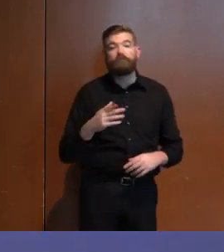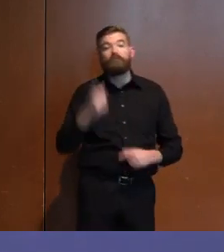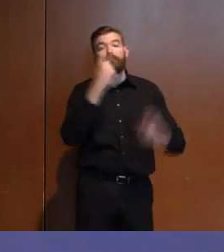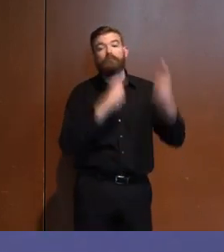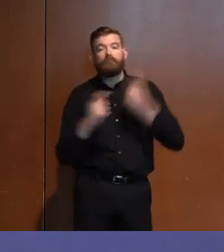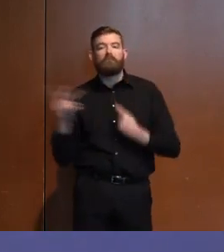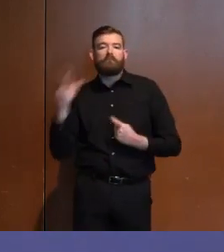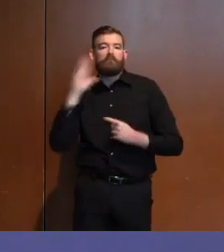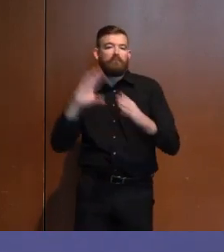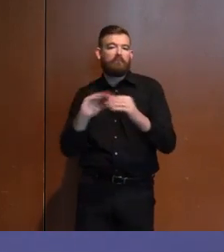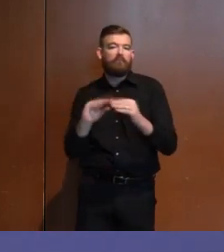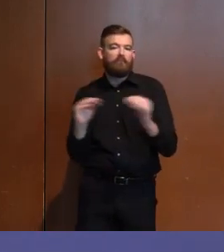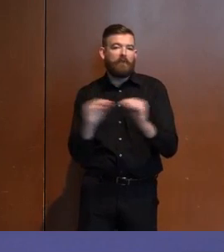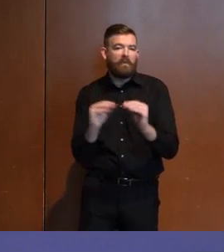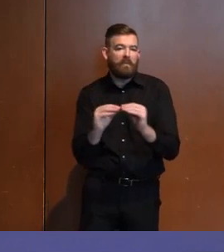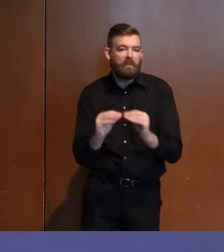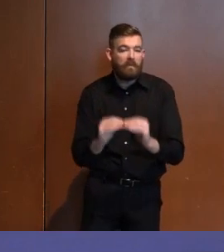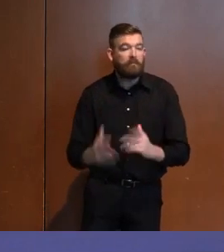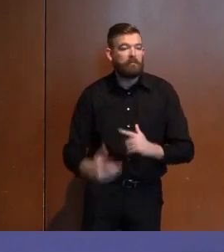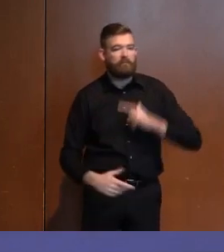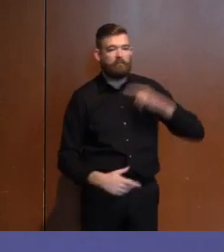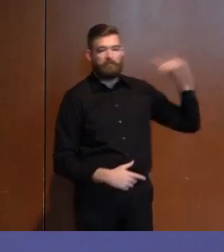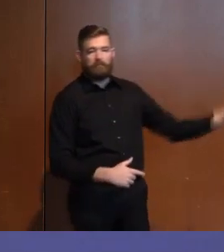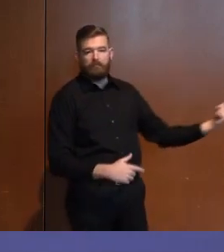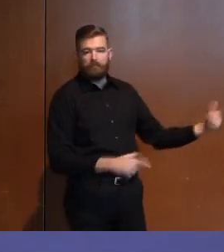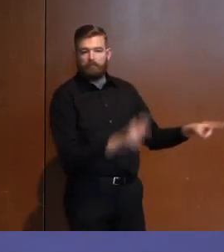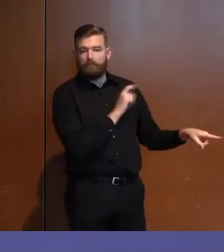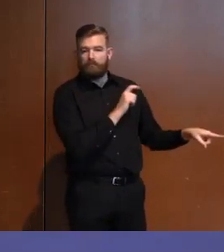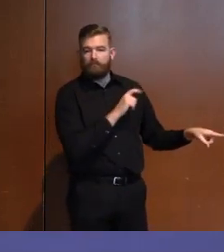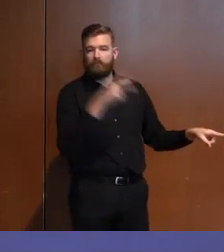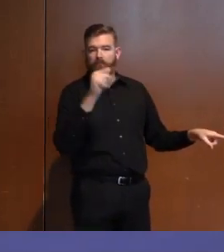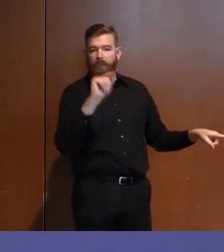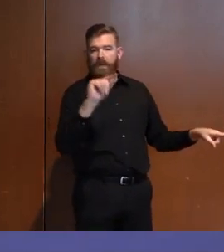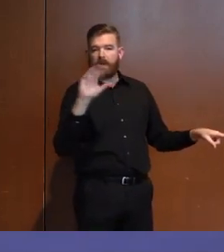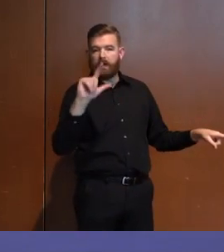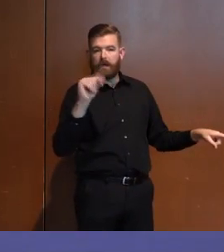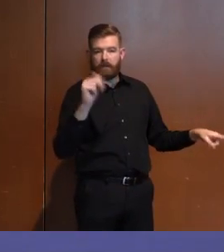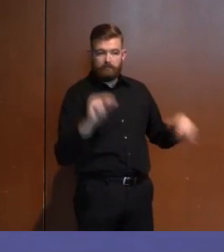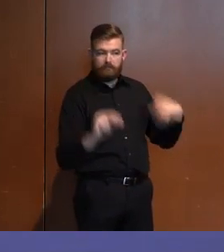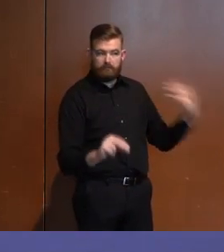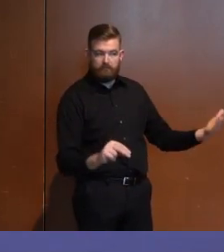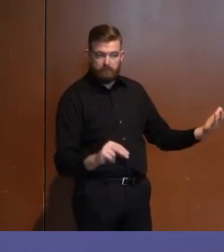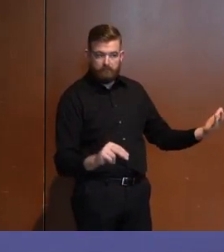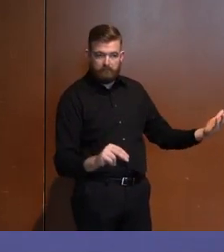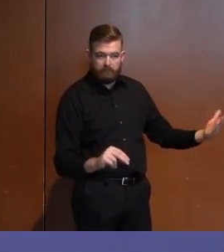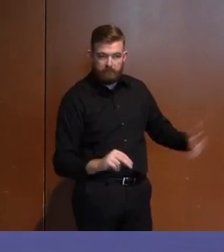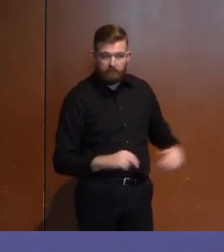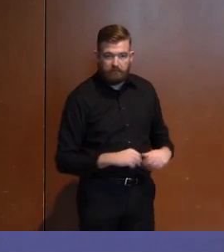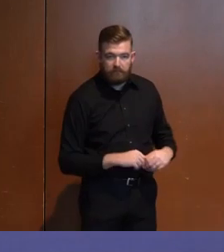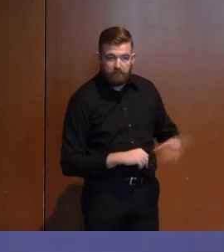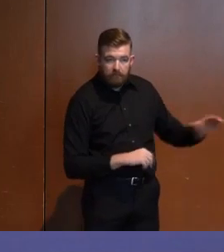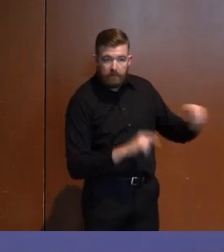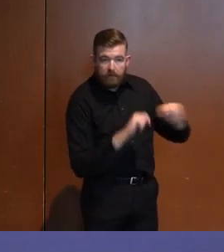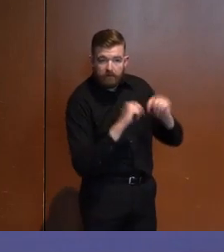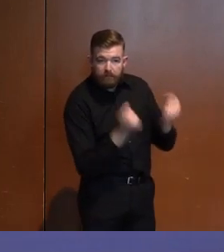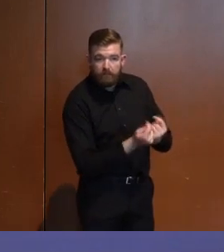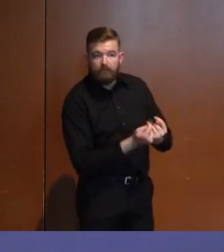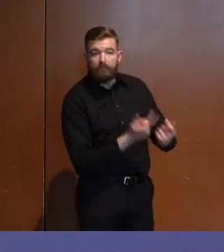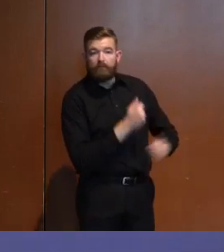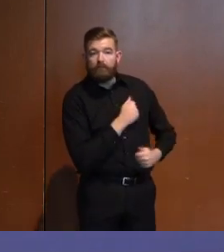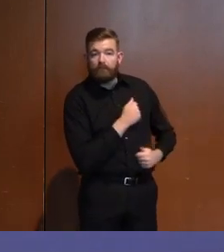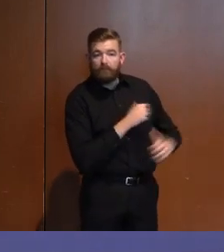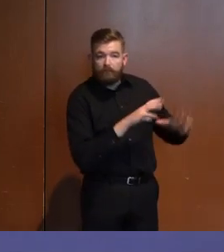turn to Colonel Pat Callahan to talk a little bit about how he and his team and the Army Corps and